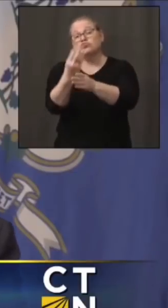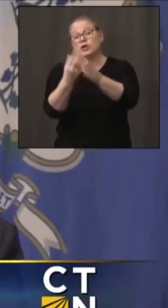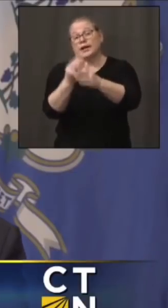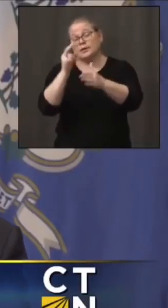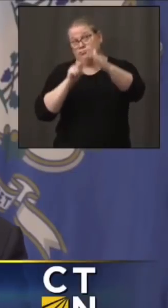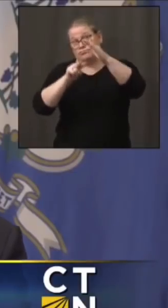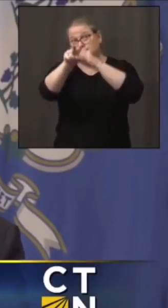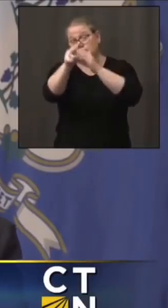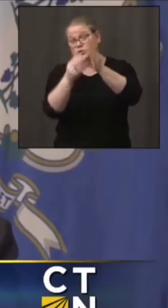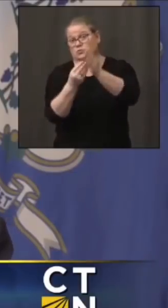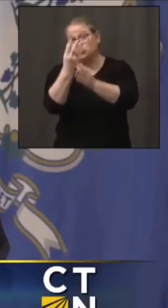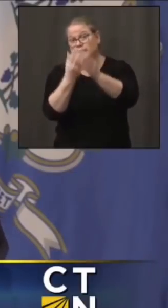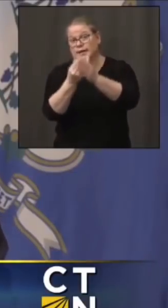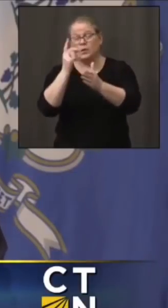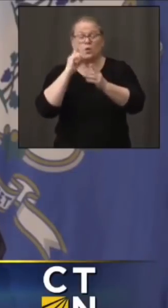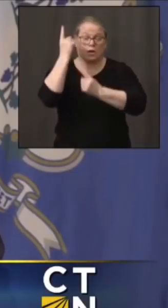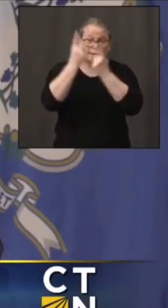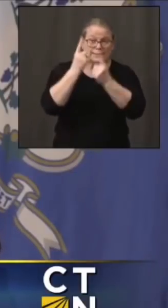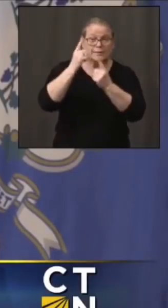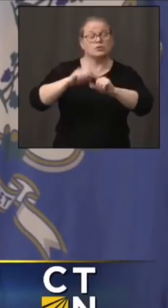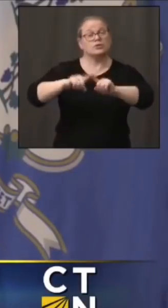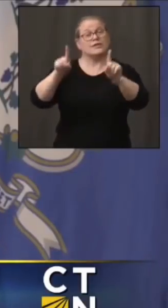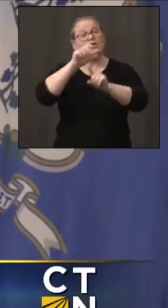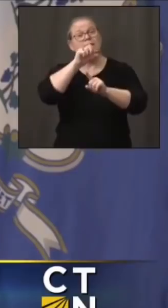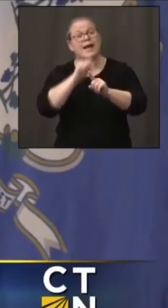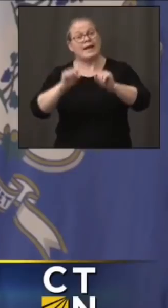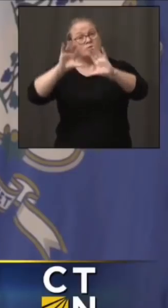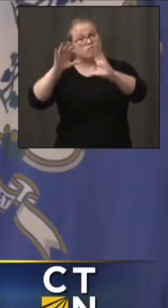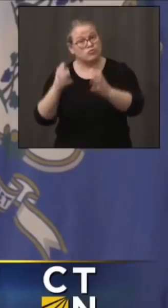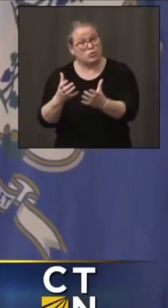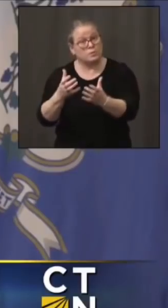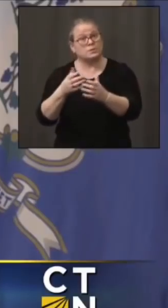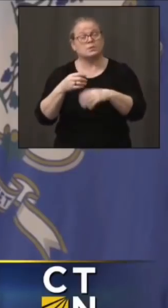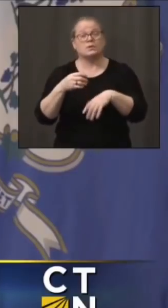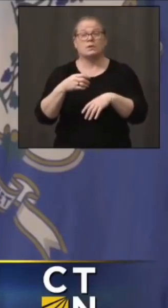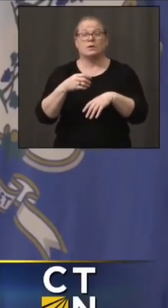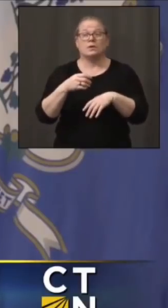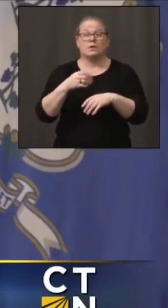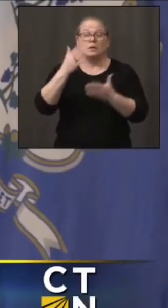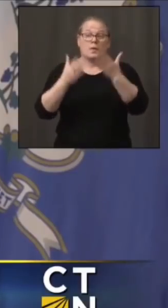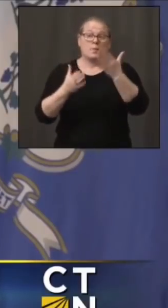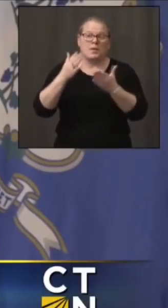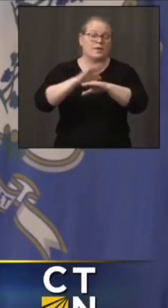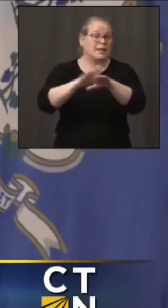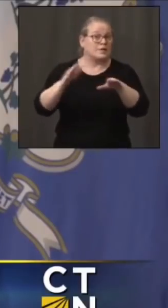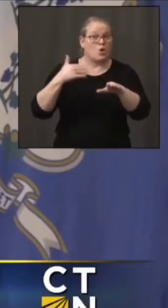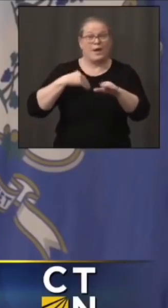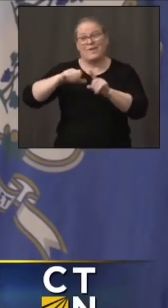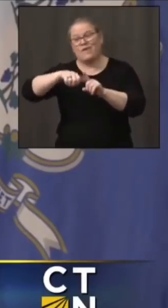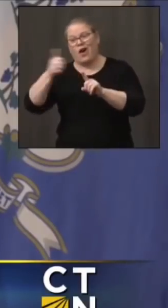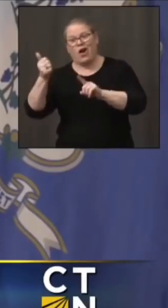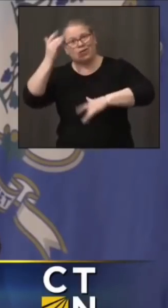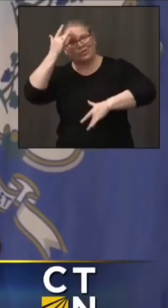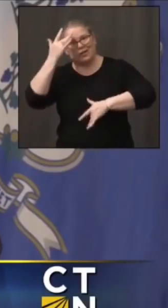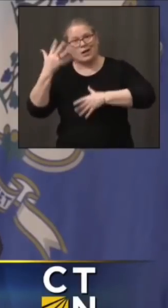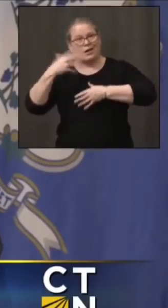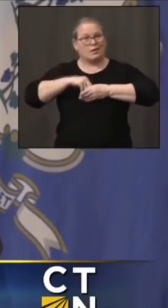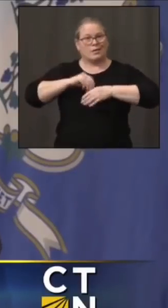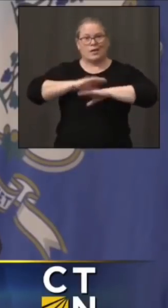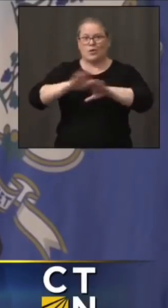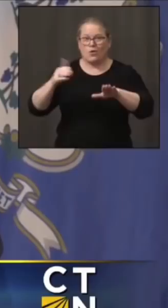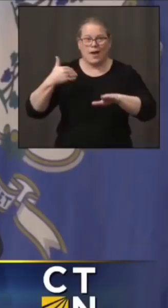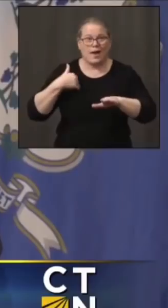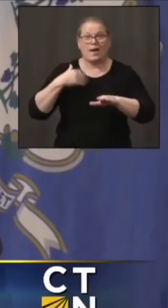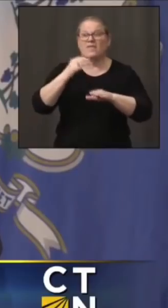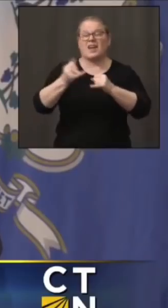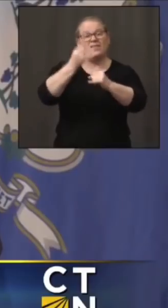at other age groups as you go down, those that don't have comorbidities, those that we can do. And finally, it's